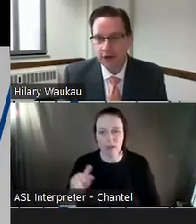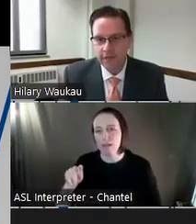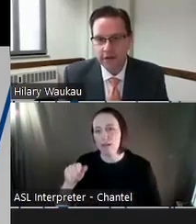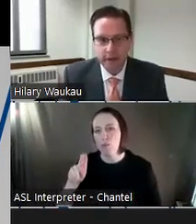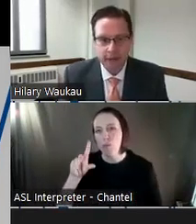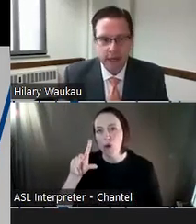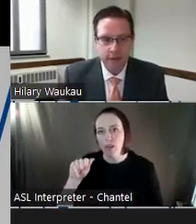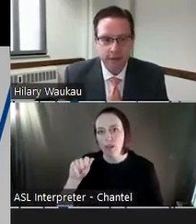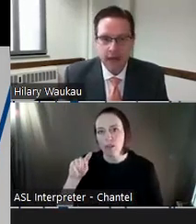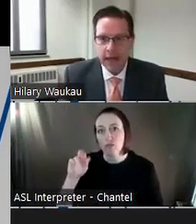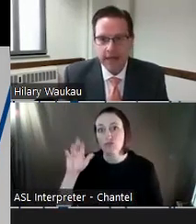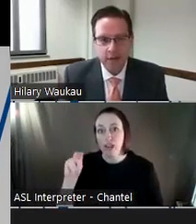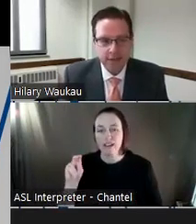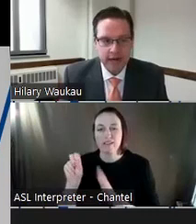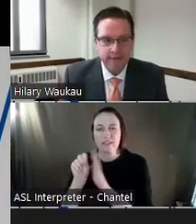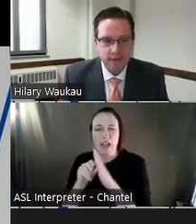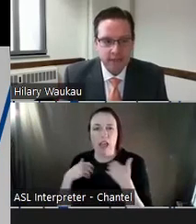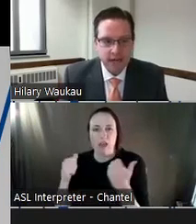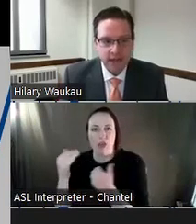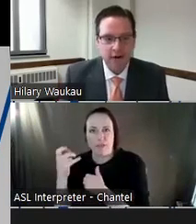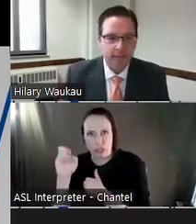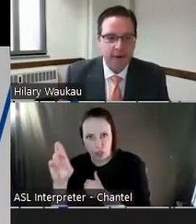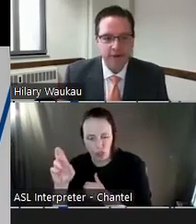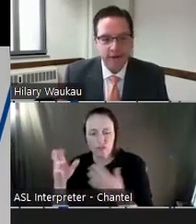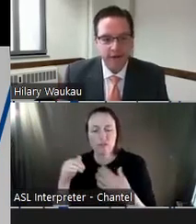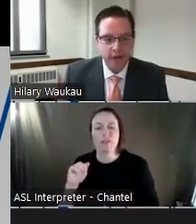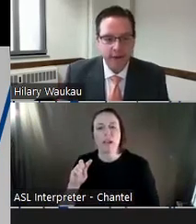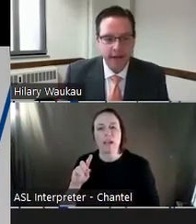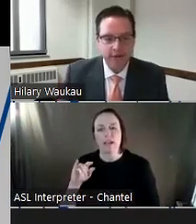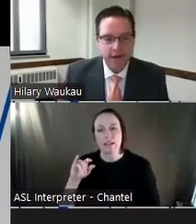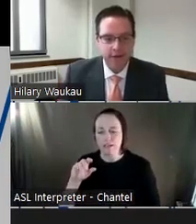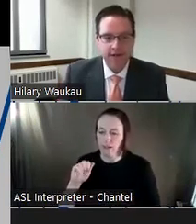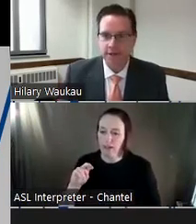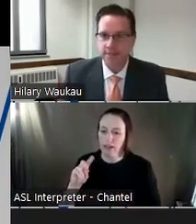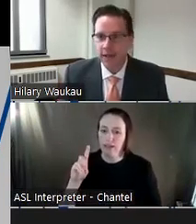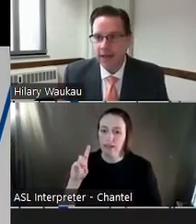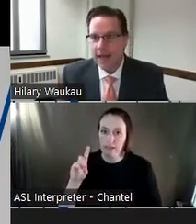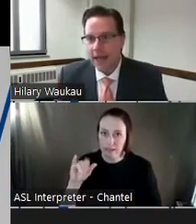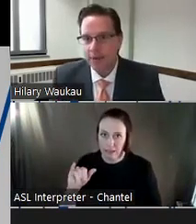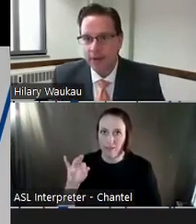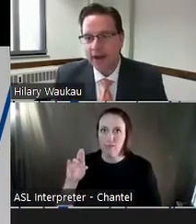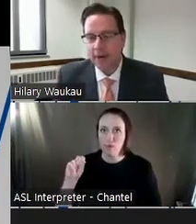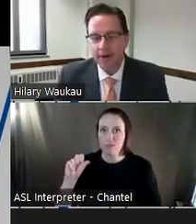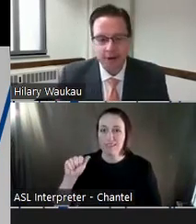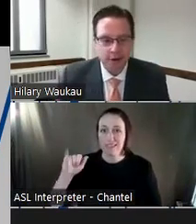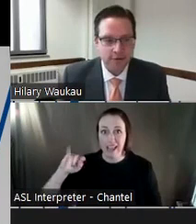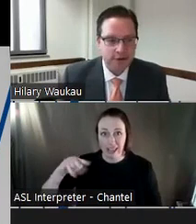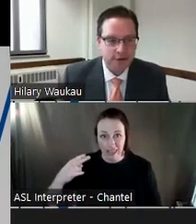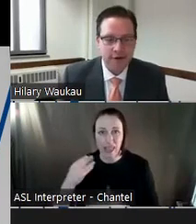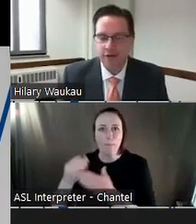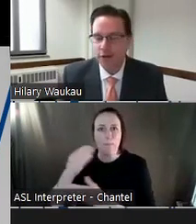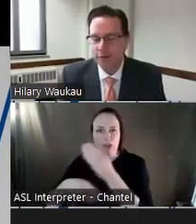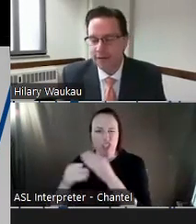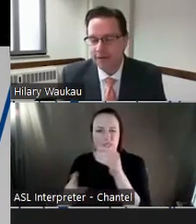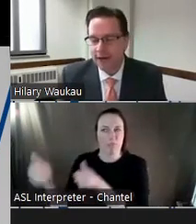Officer in our Division of Public Health, as well as Andy Forsyth, our Budget Director, to help answer any questions. And with that, I want to turn it over to